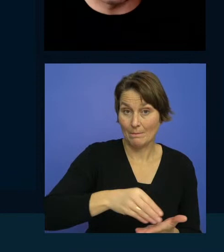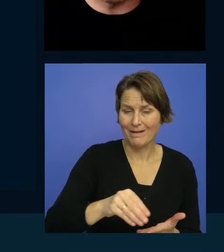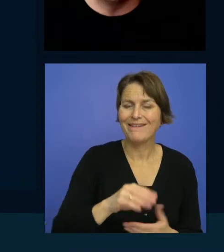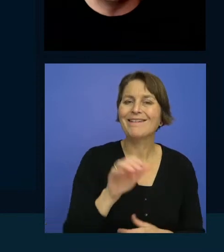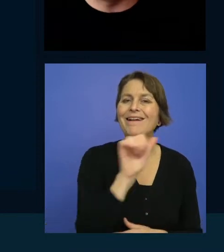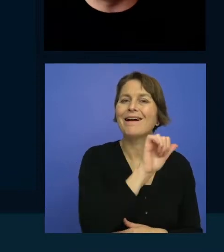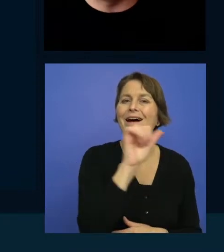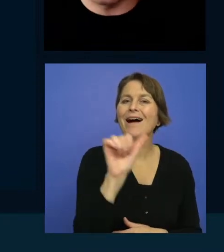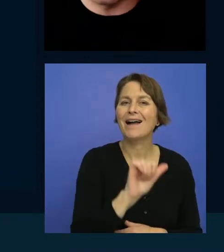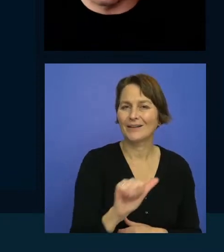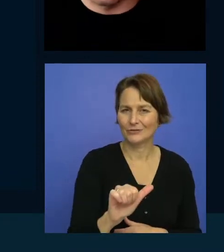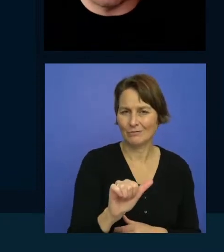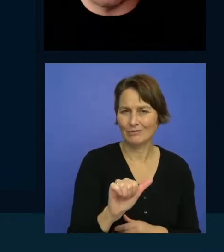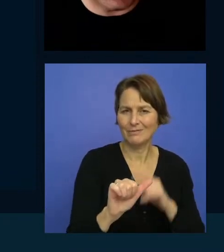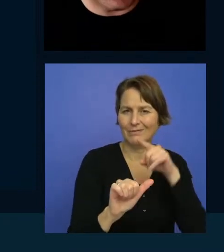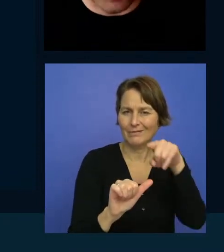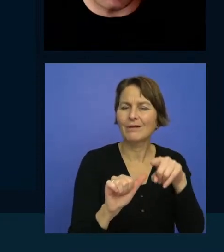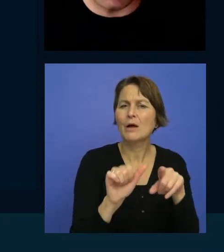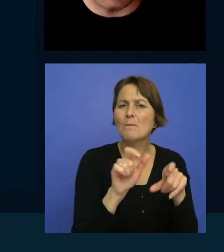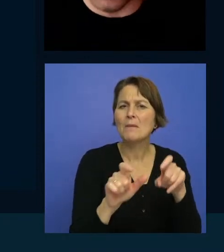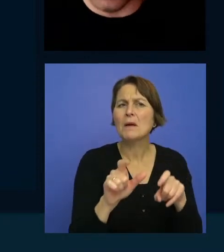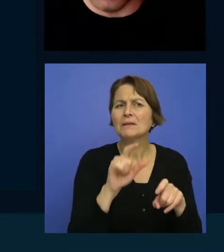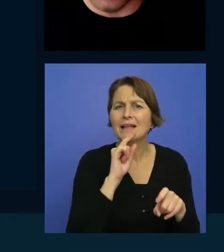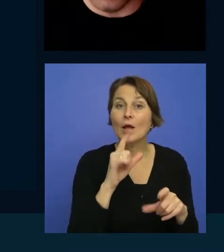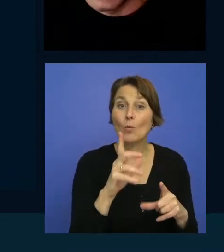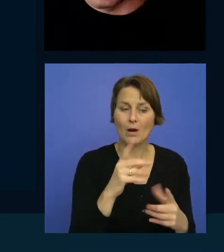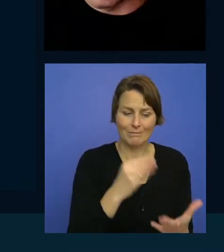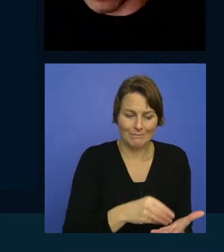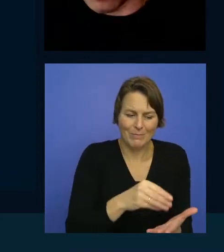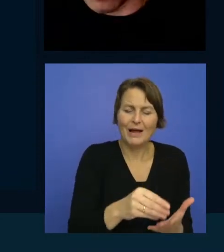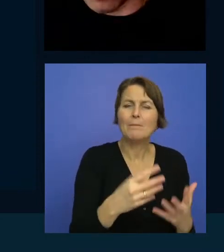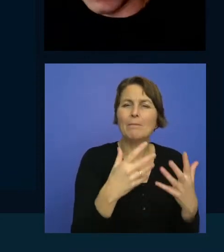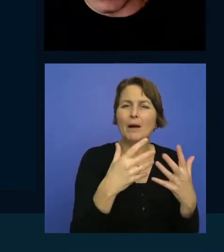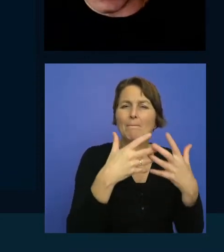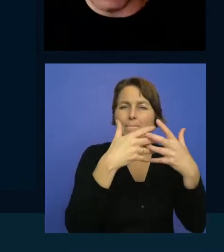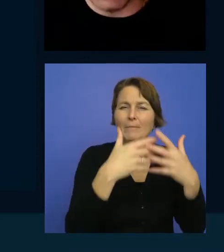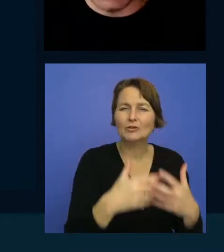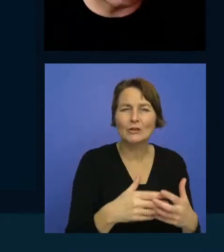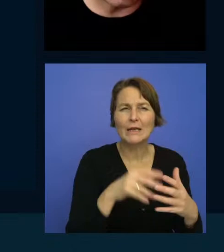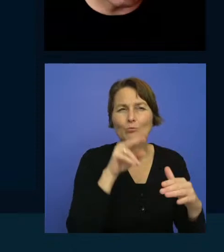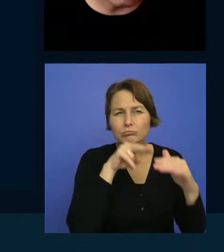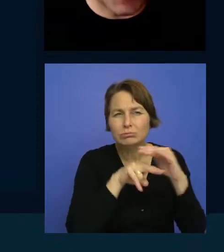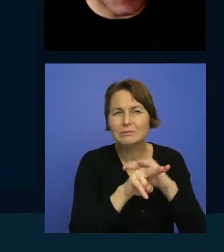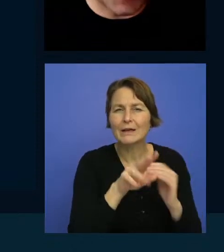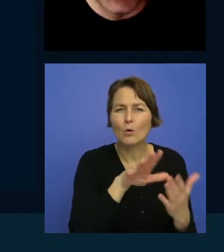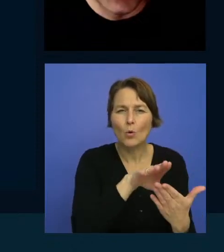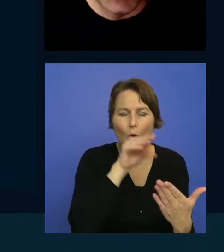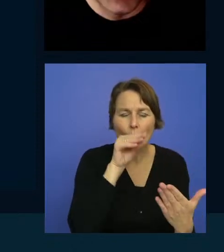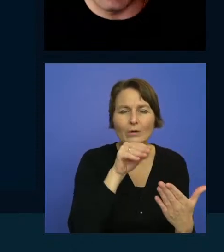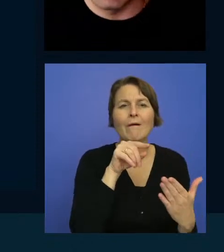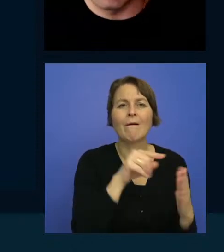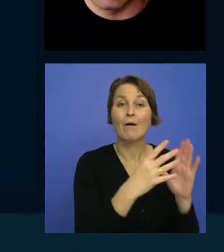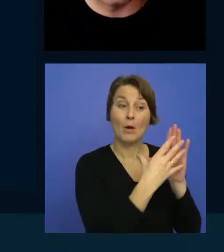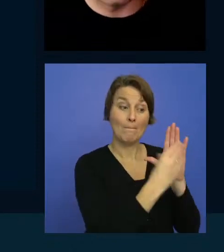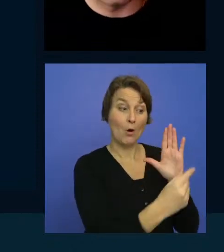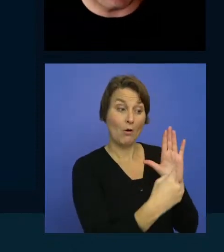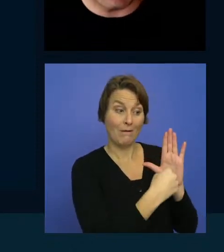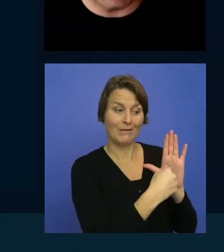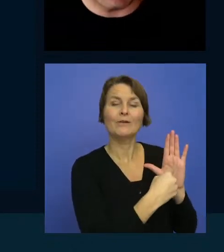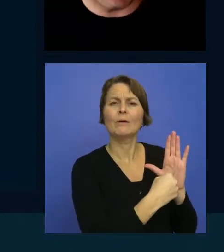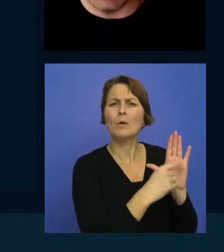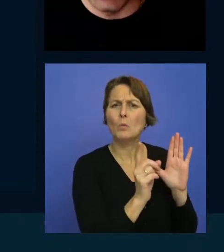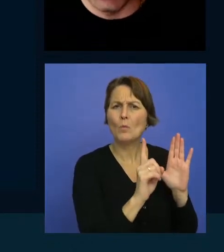machine learning to build predictive models, of course, and optimizing their business processes as an example, and storing these models inside the data